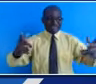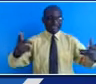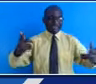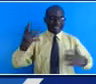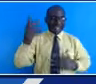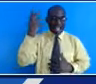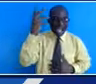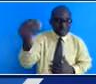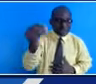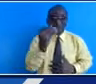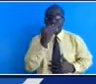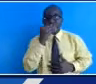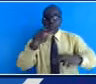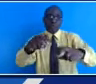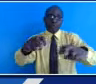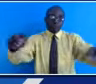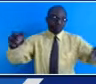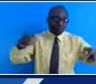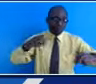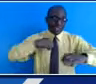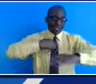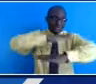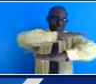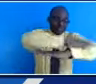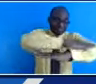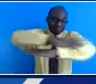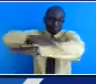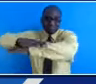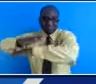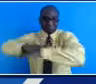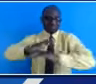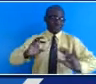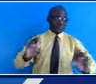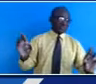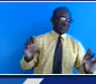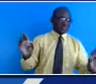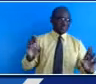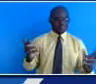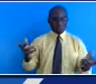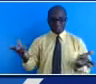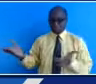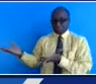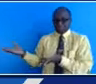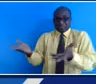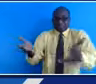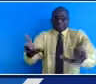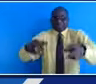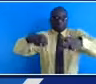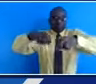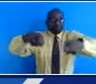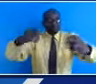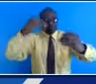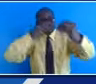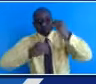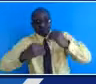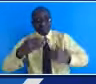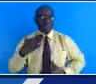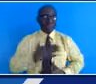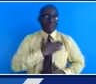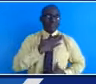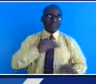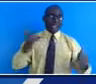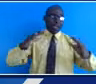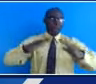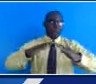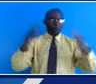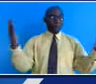up today on such a beautiful day, and to slowly get things back to a